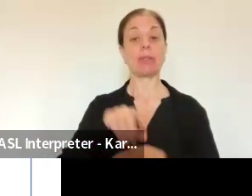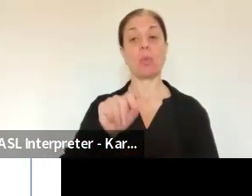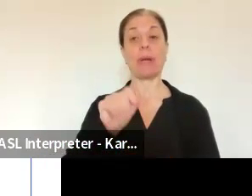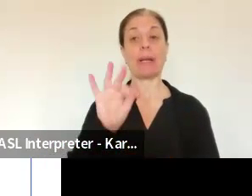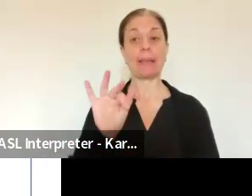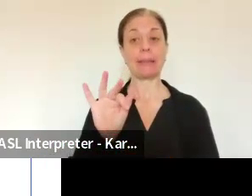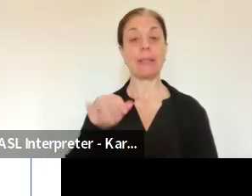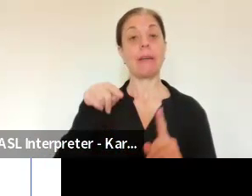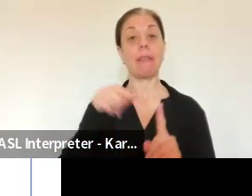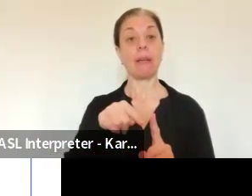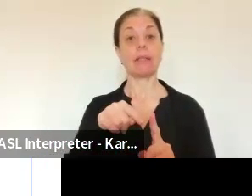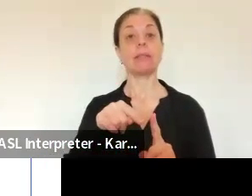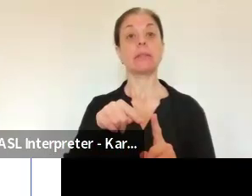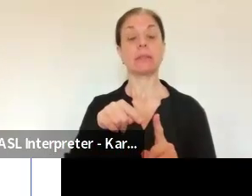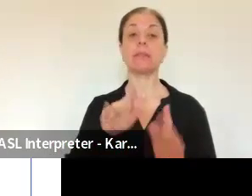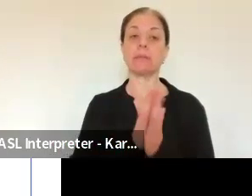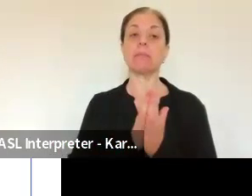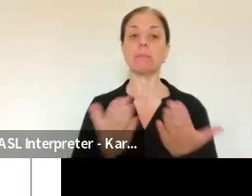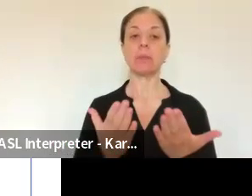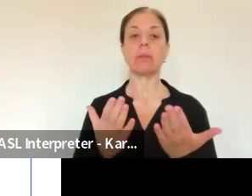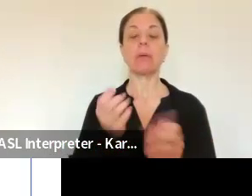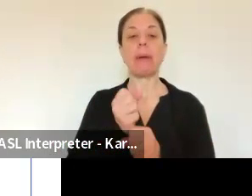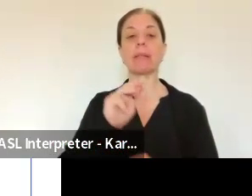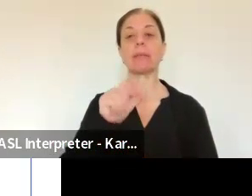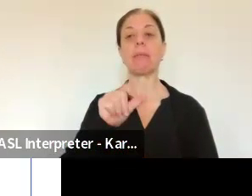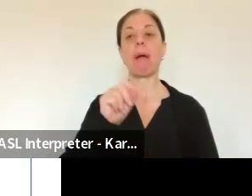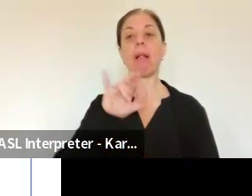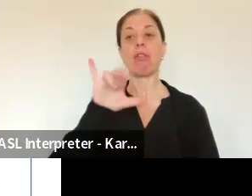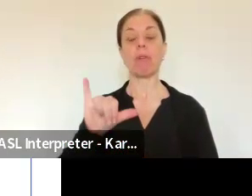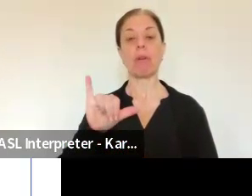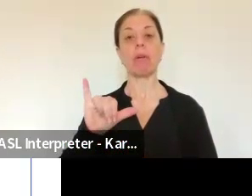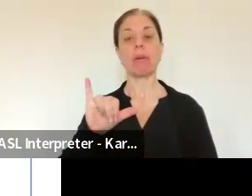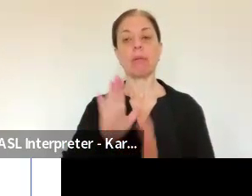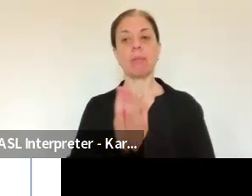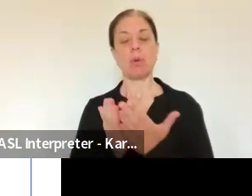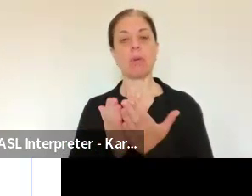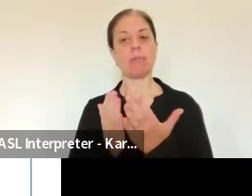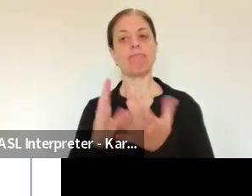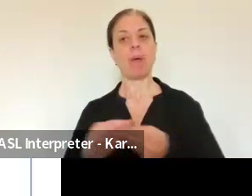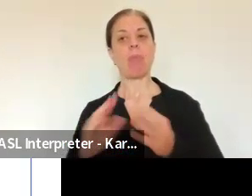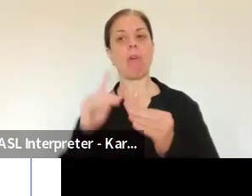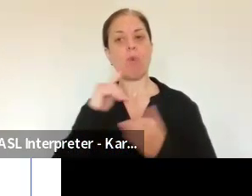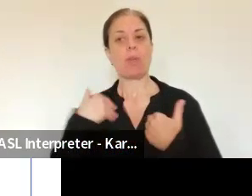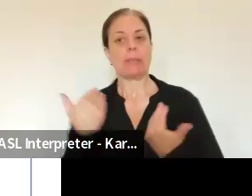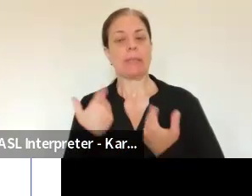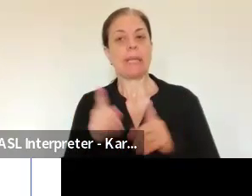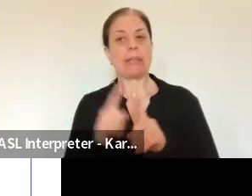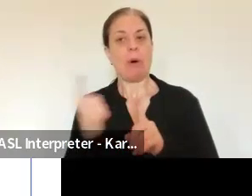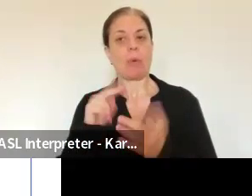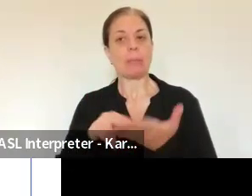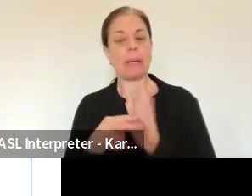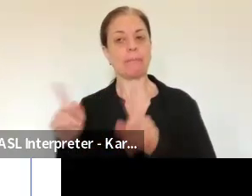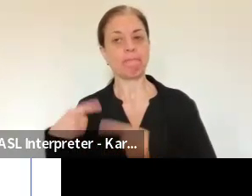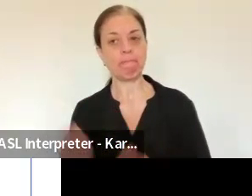2019, this YA version makes Mallory's story a gripping memoir for teens, as it was always meant to be. This